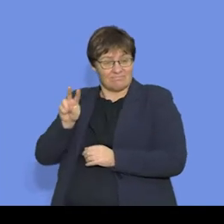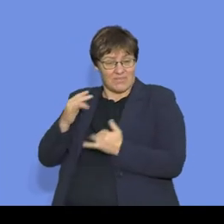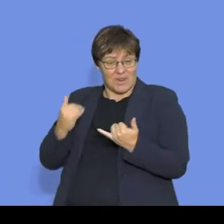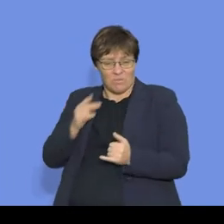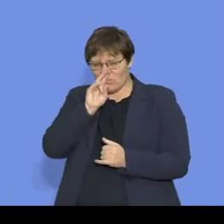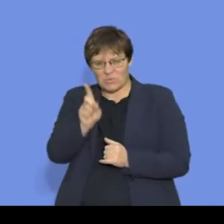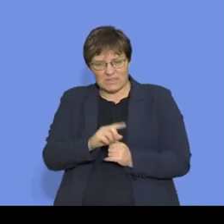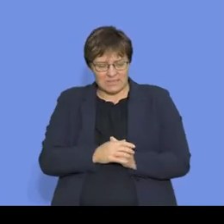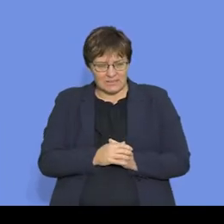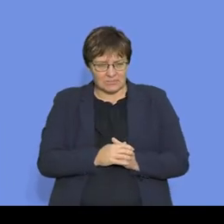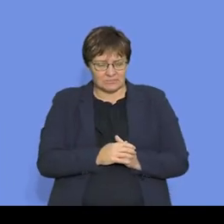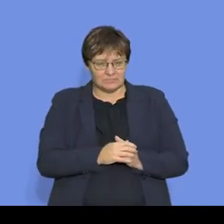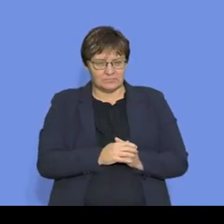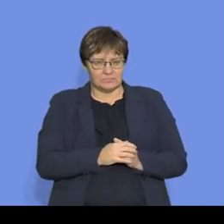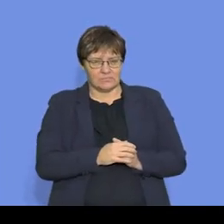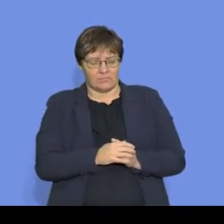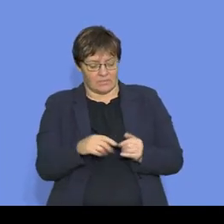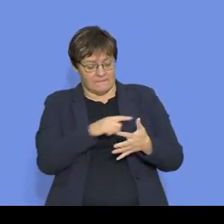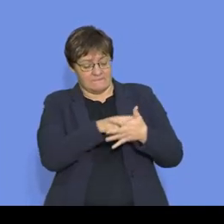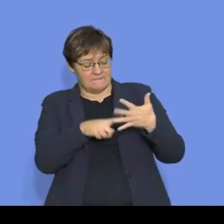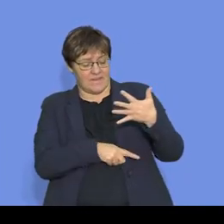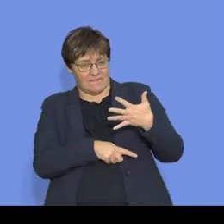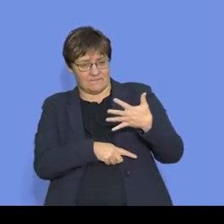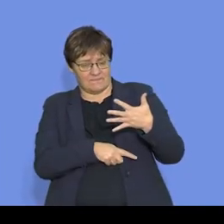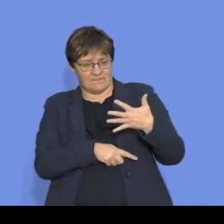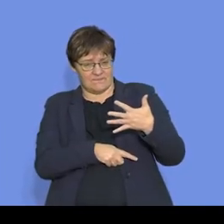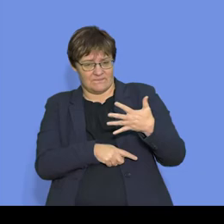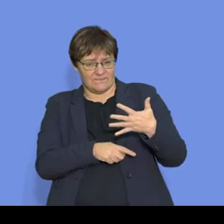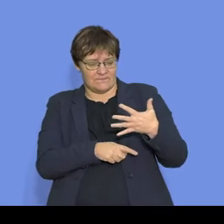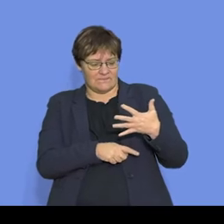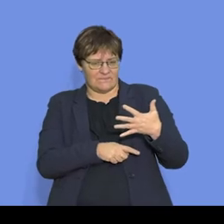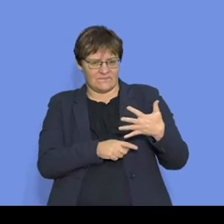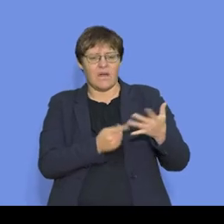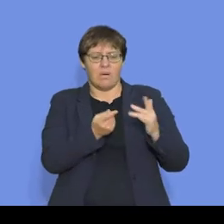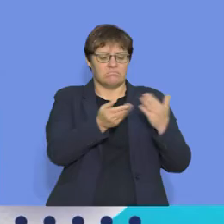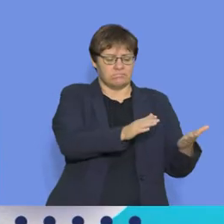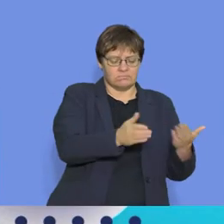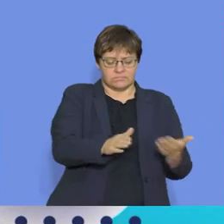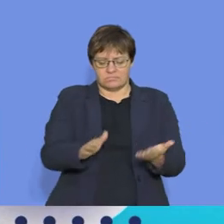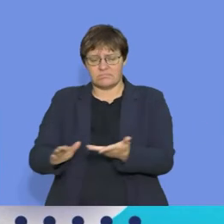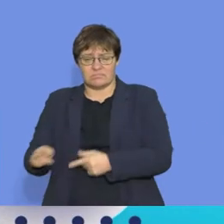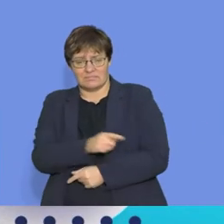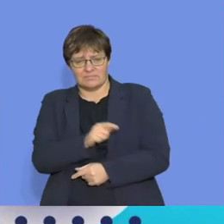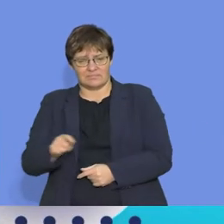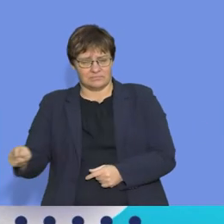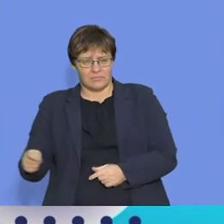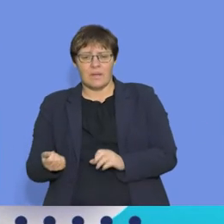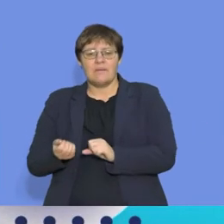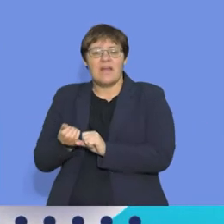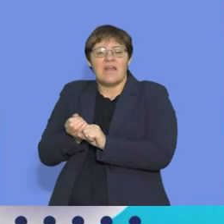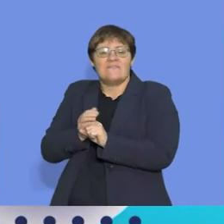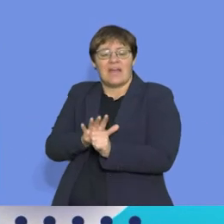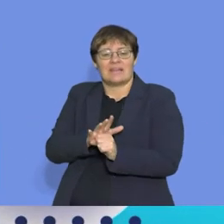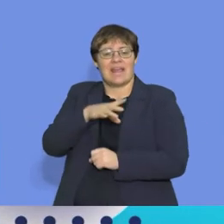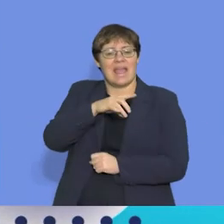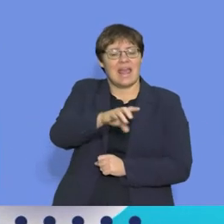Now, what we're looking at now is the 5 extinctions, and we're looking to see what effect did they actually